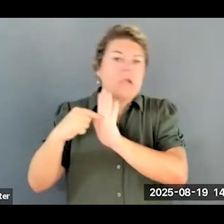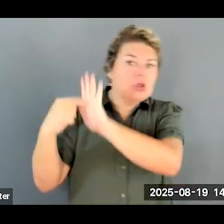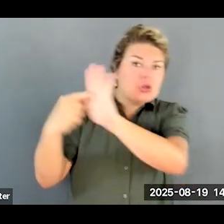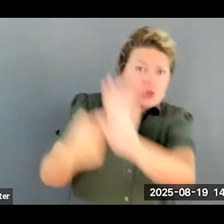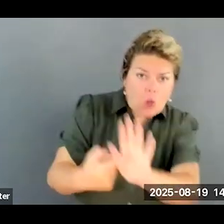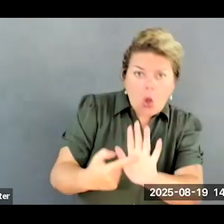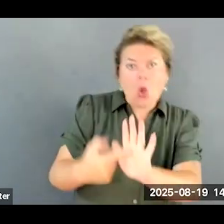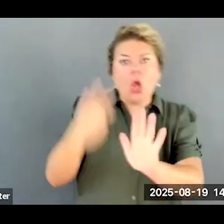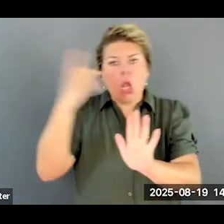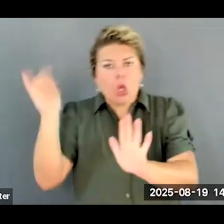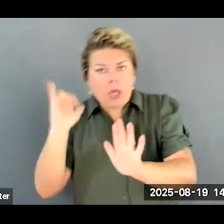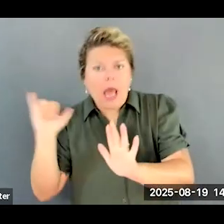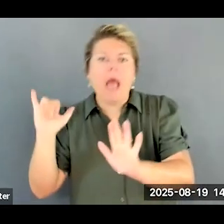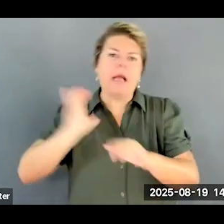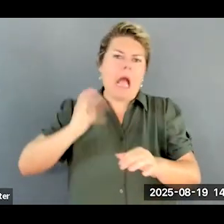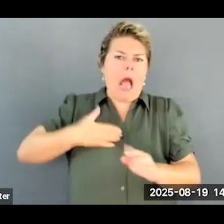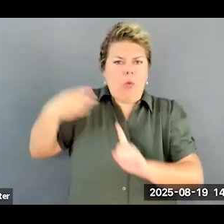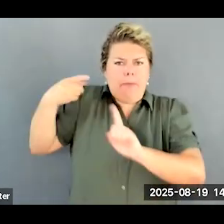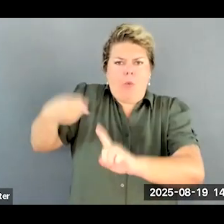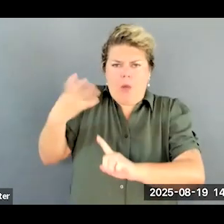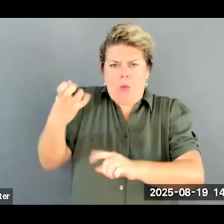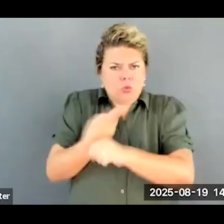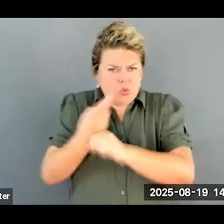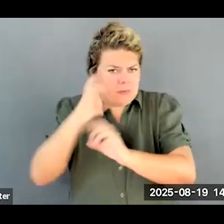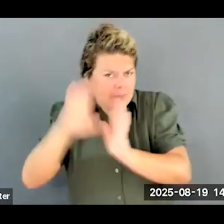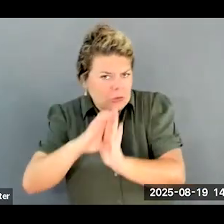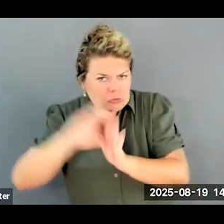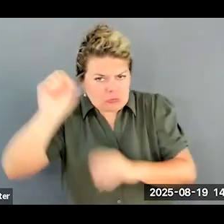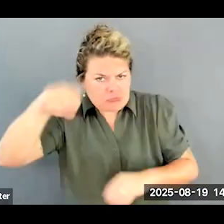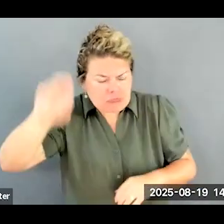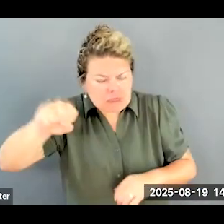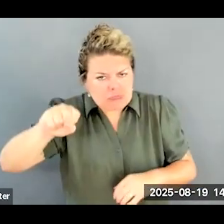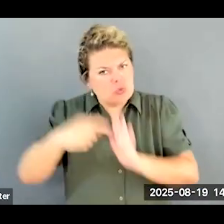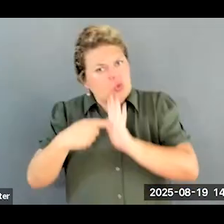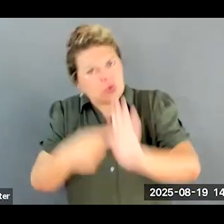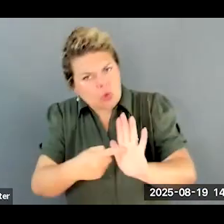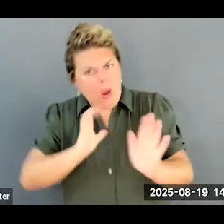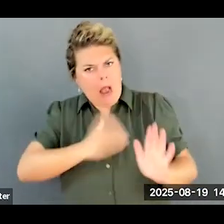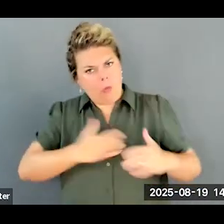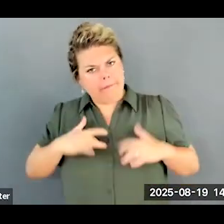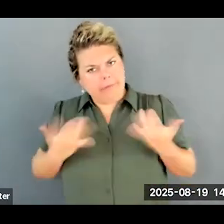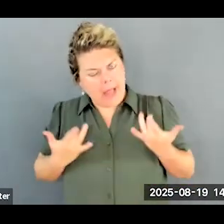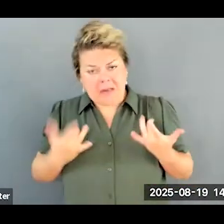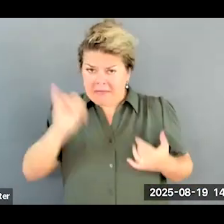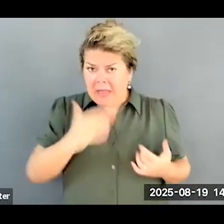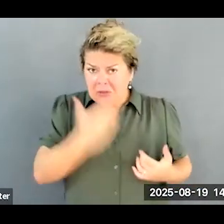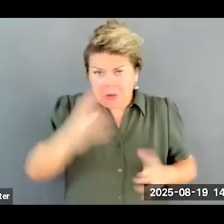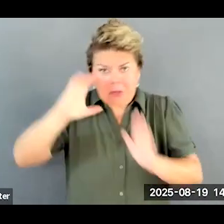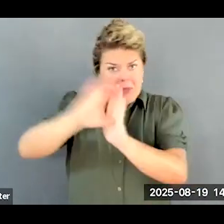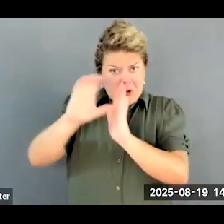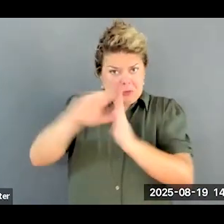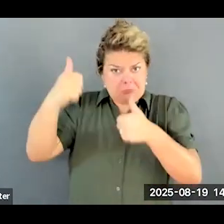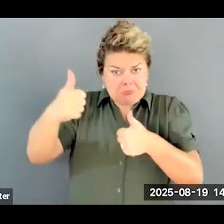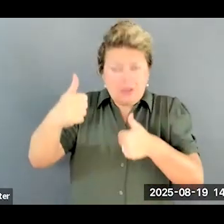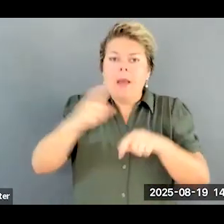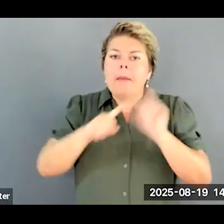we're trying to be marketing or try to encompass the event that we'll be hosting. So we want to make sure that these images can be